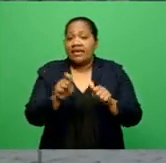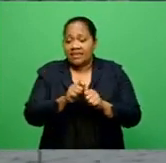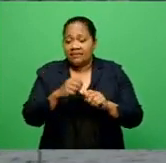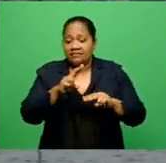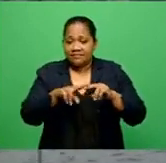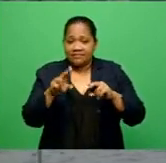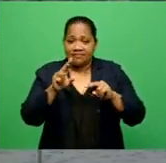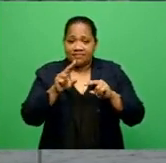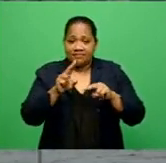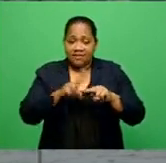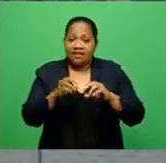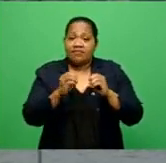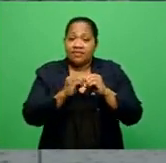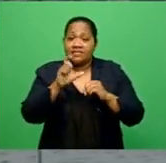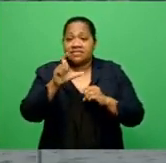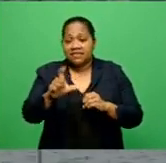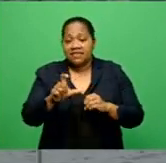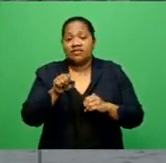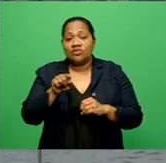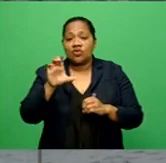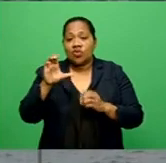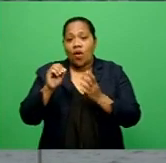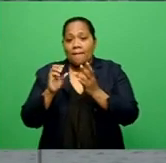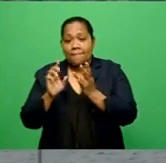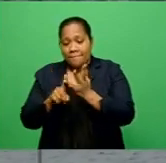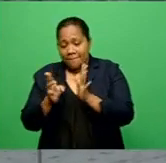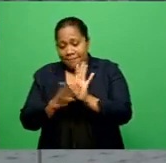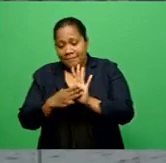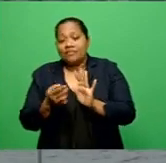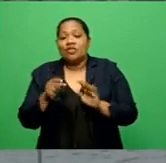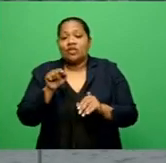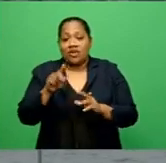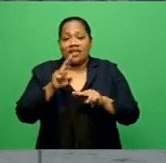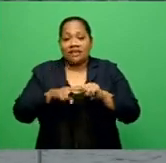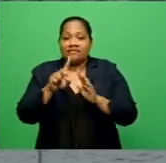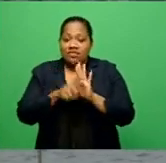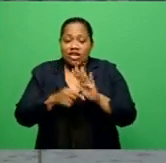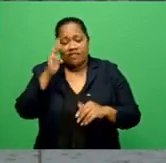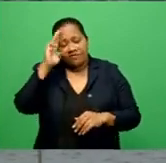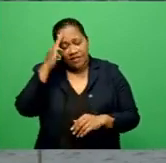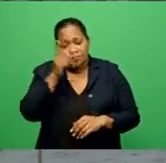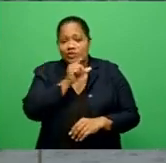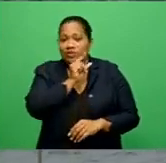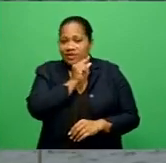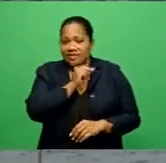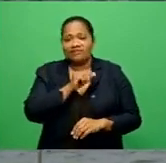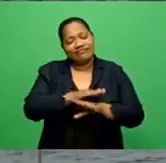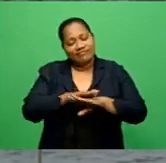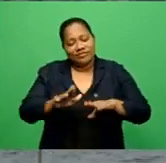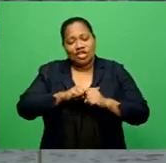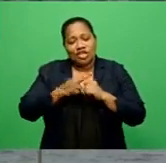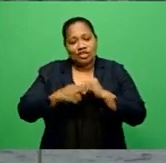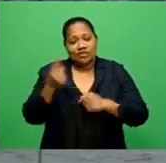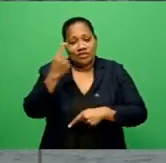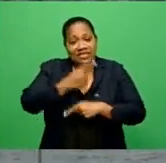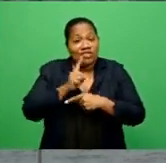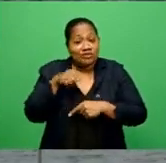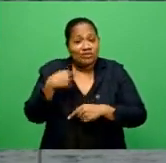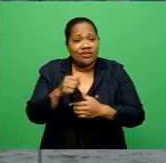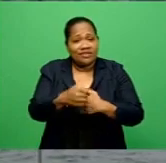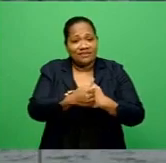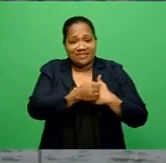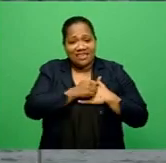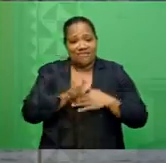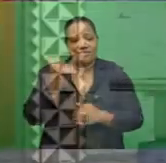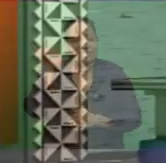fbcnews@fbc.com.fj or share it with us via our Facebook and Twitter accounts. That's your news for tonight. Until tomorrow, keep safe and good